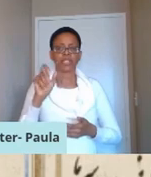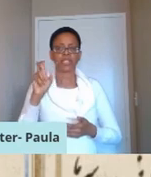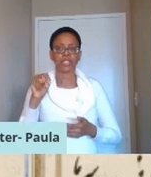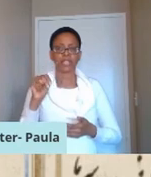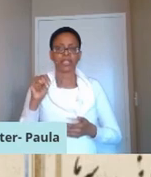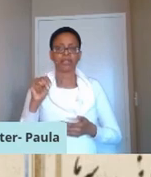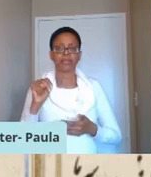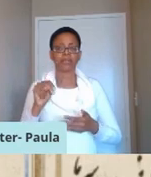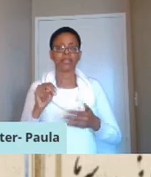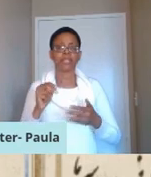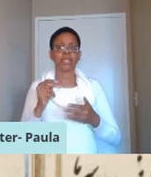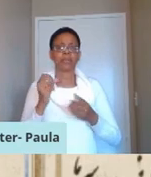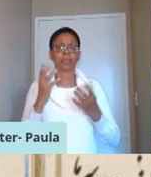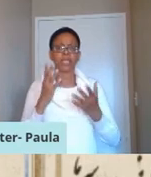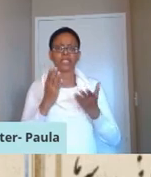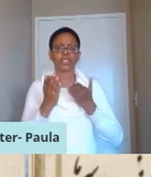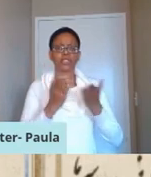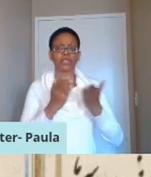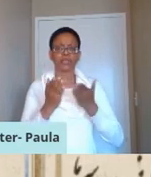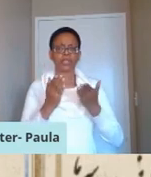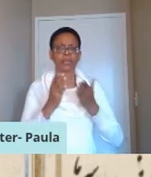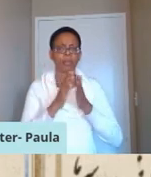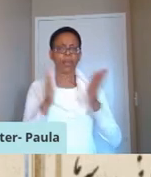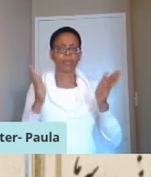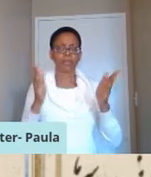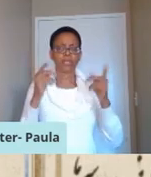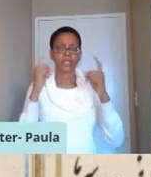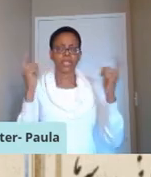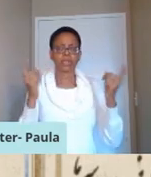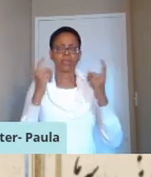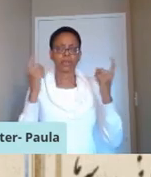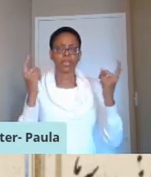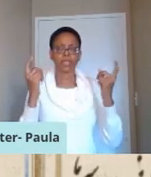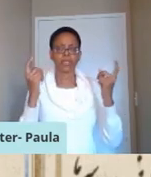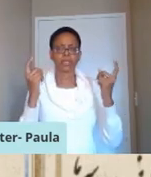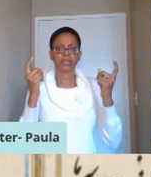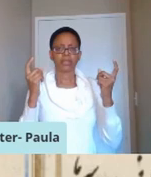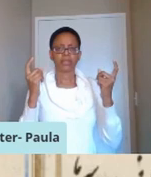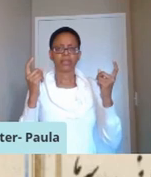are publicly celebrated and demonstrated,